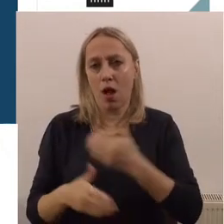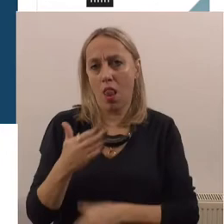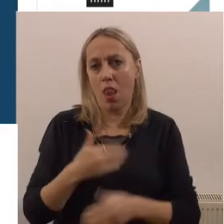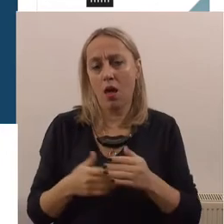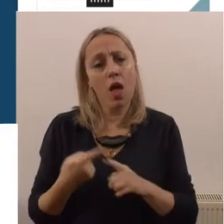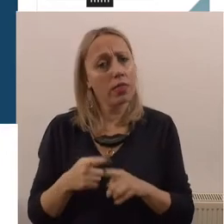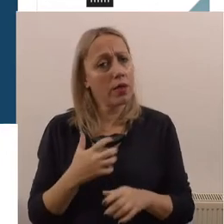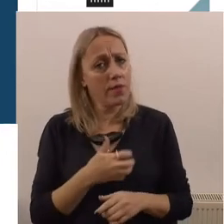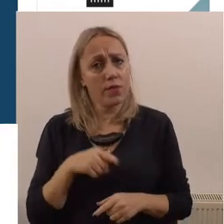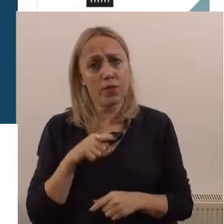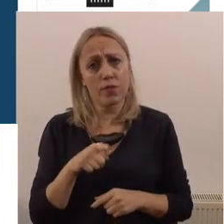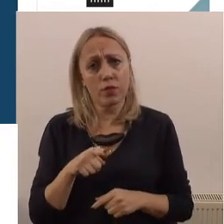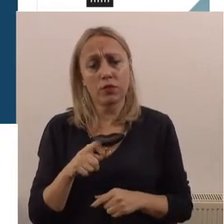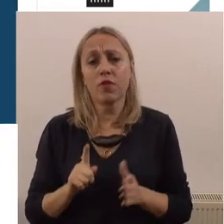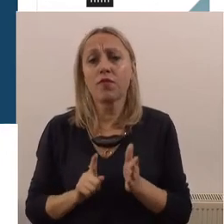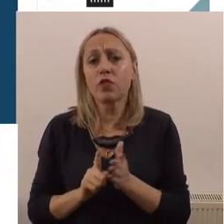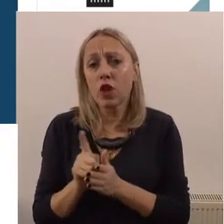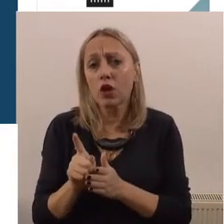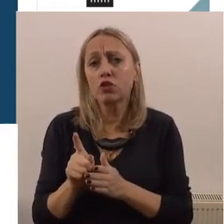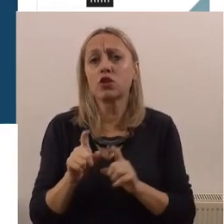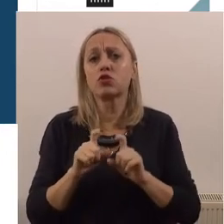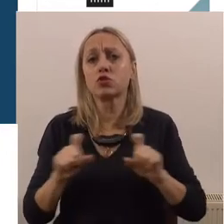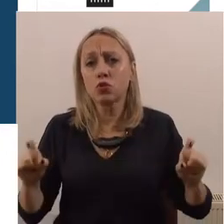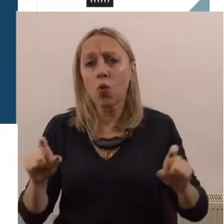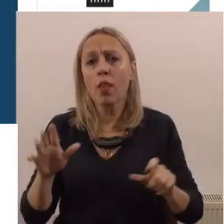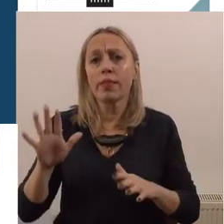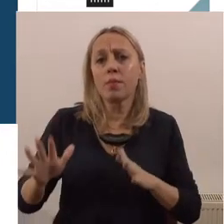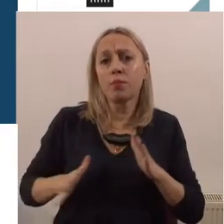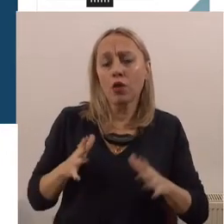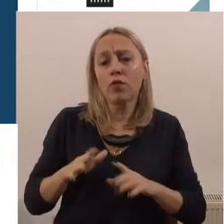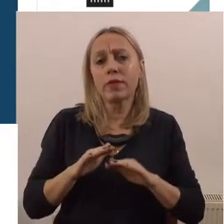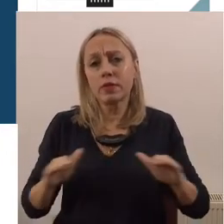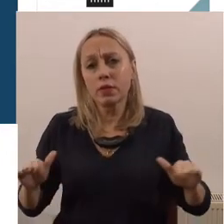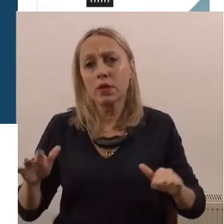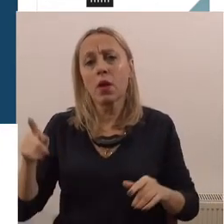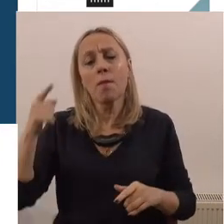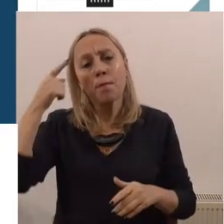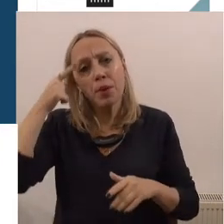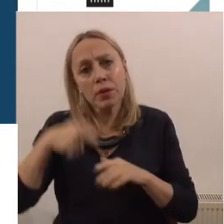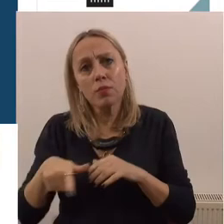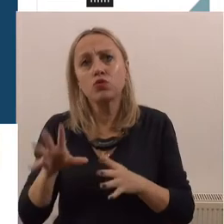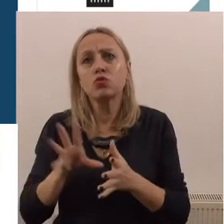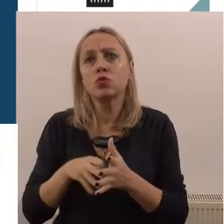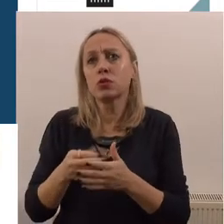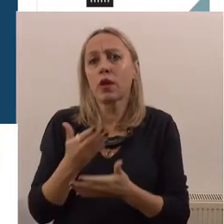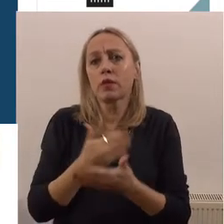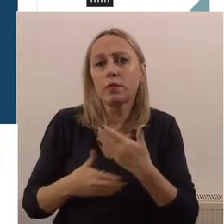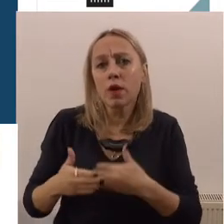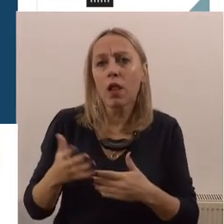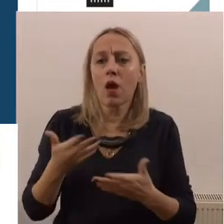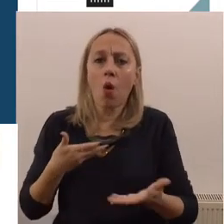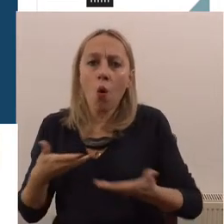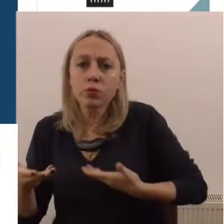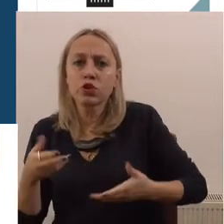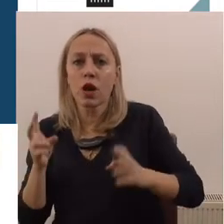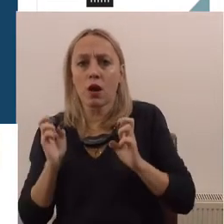for school children, so as to improve their understanding of disabilities, so the children from very early age